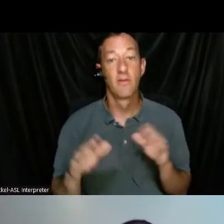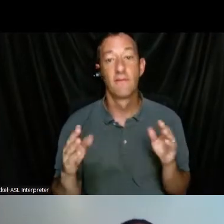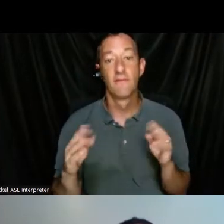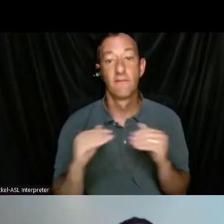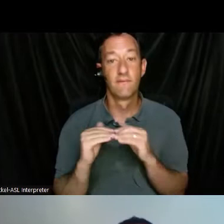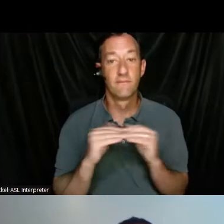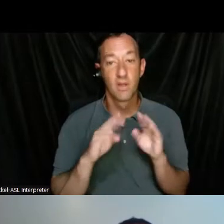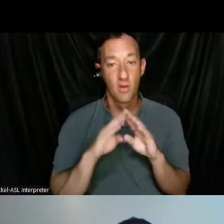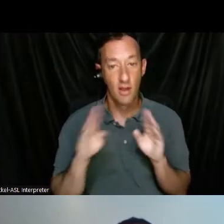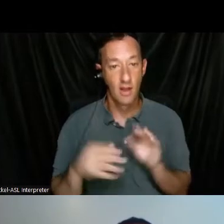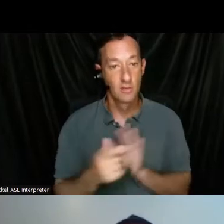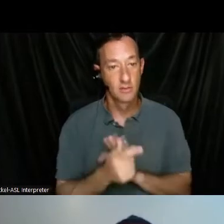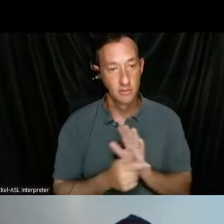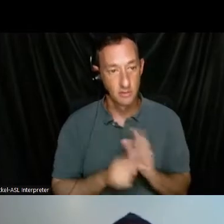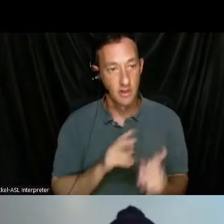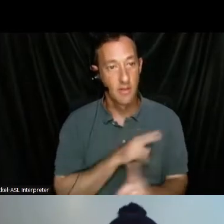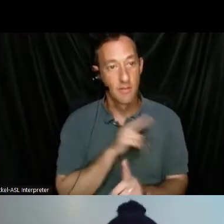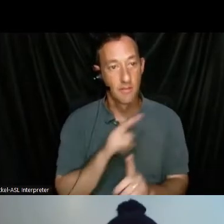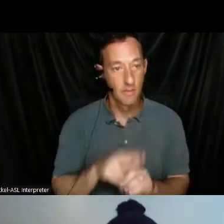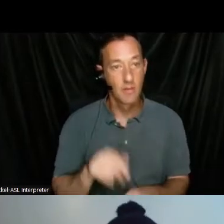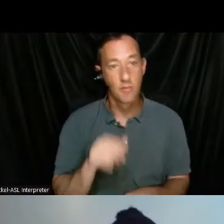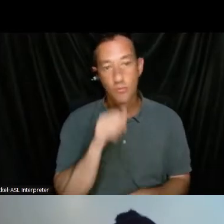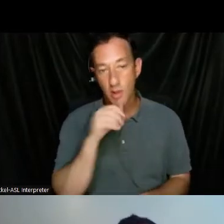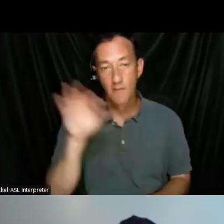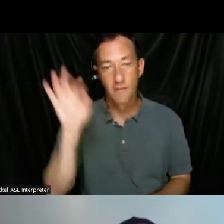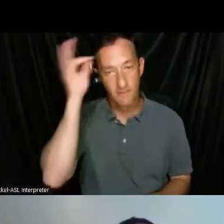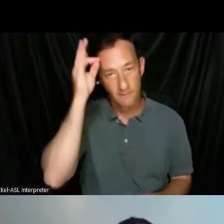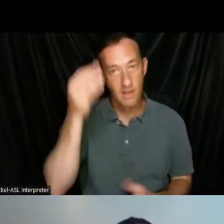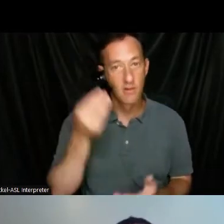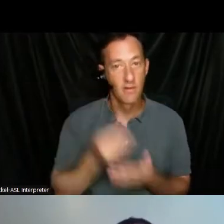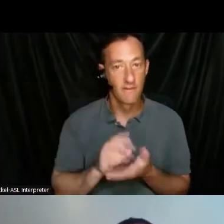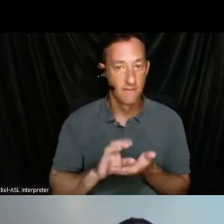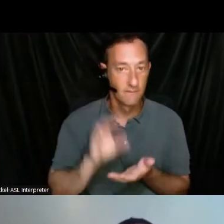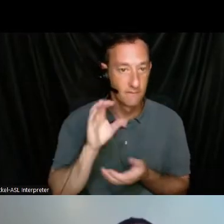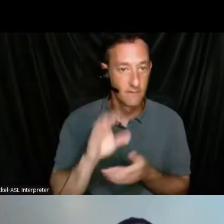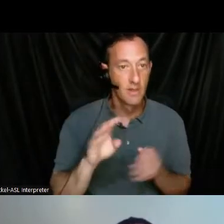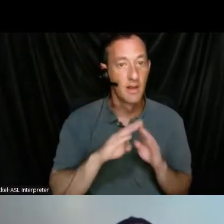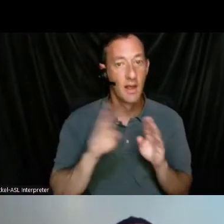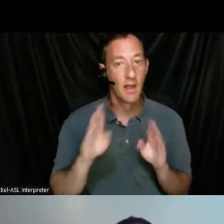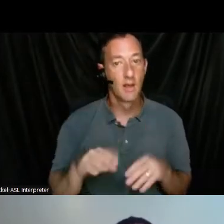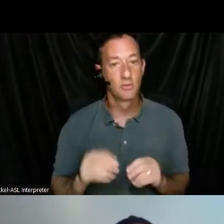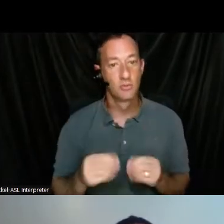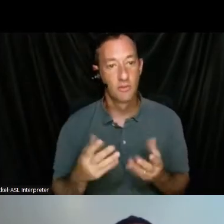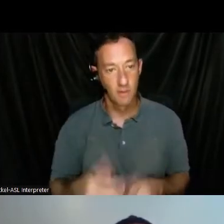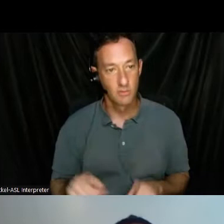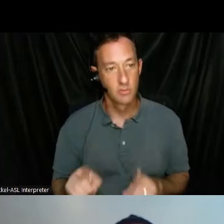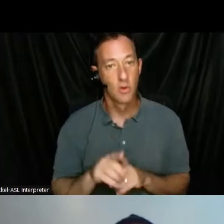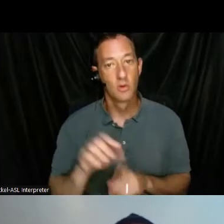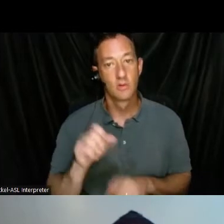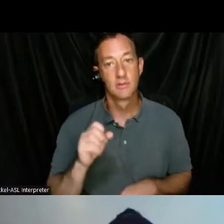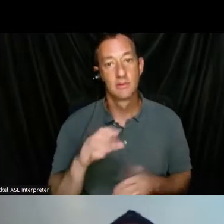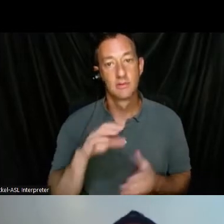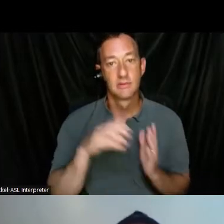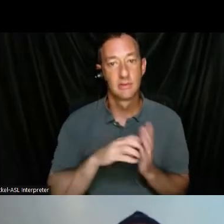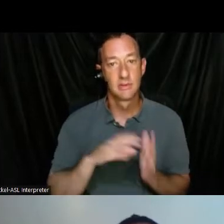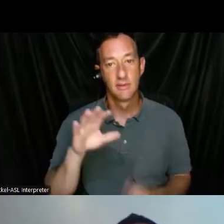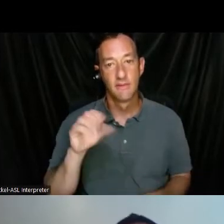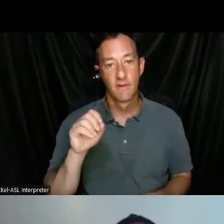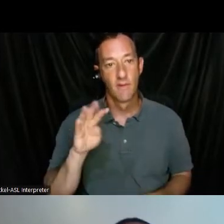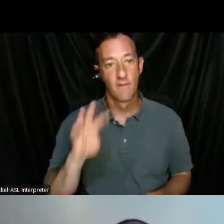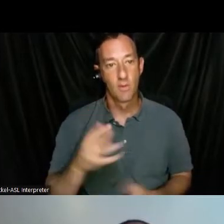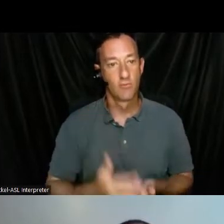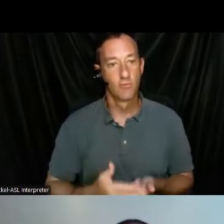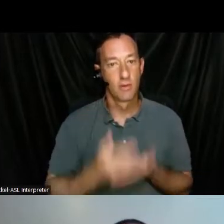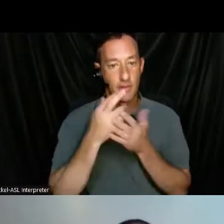which applies to private and federally funded housing providers. It also exists under Section 504 of the Rehabilitation